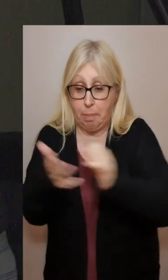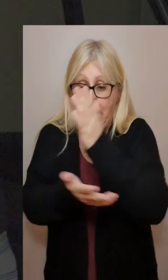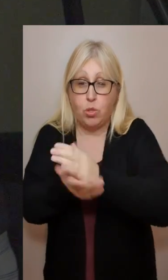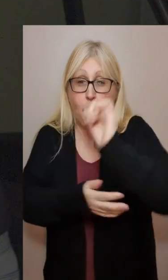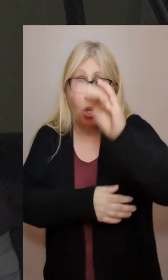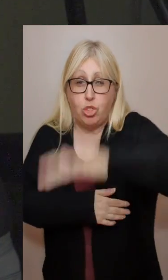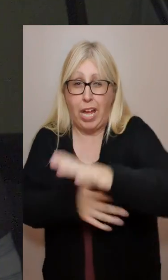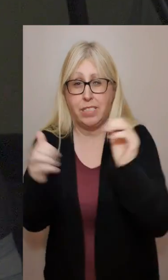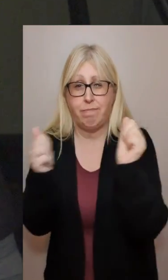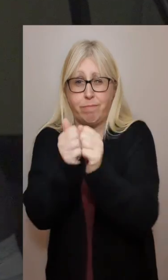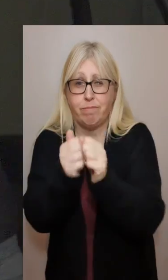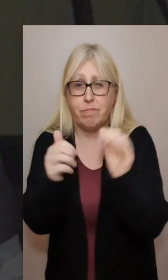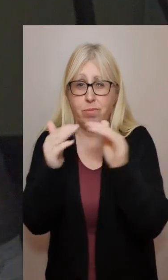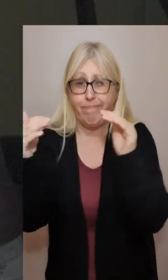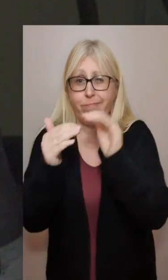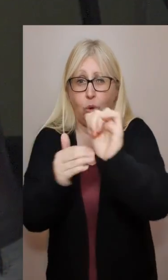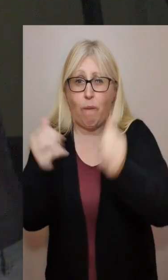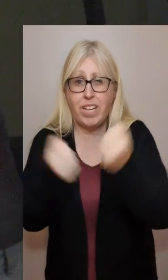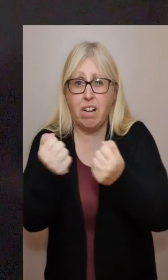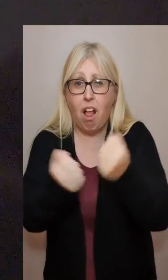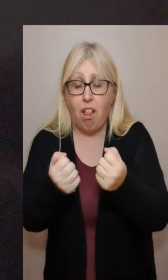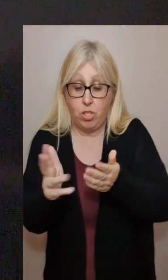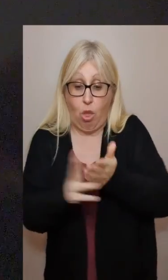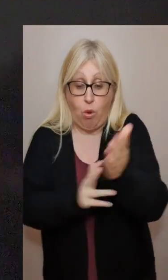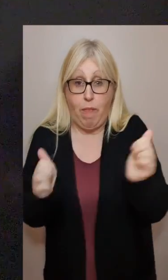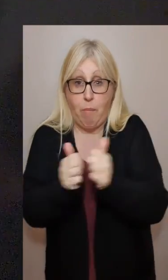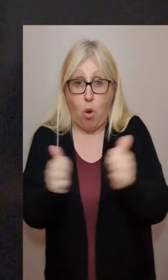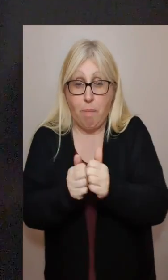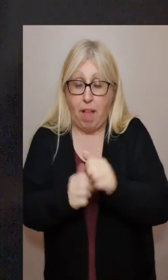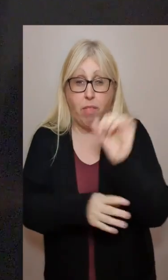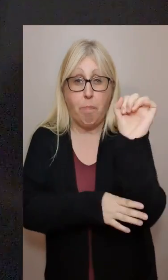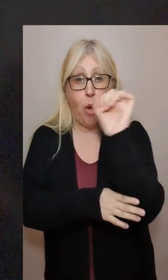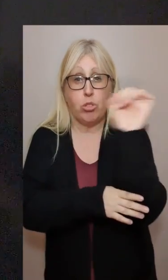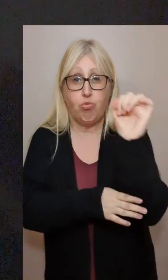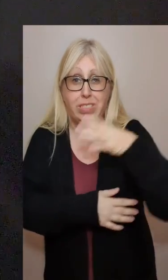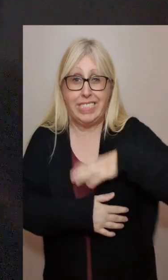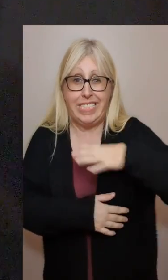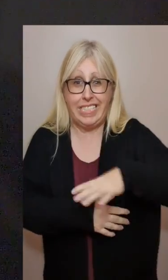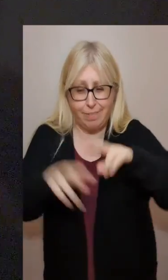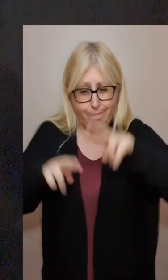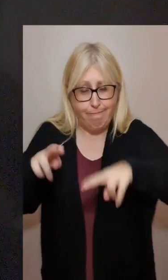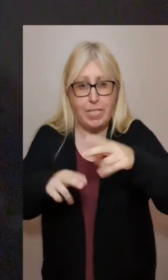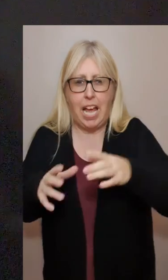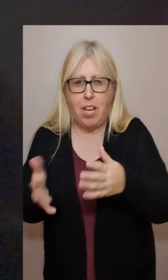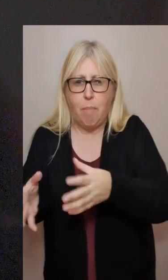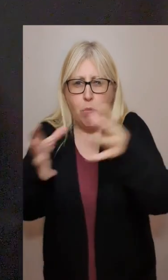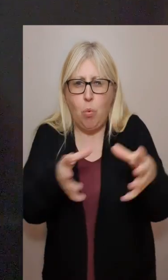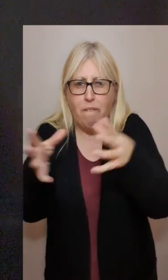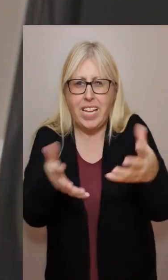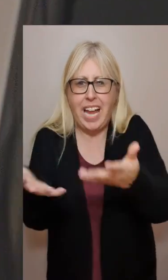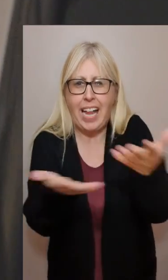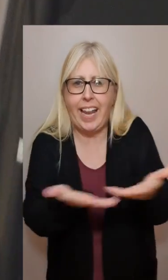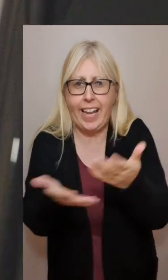your vehicle. During the appointment, the postural needs of the child and the moving handling issues arising will be assessed.